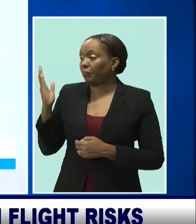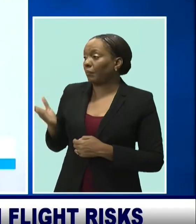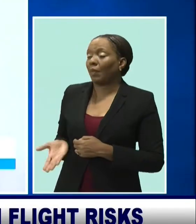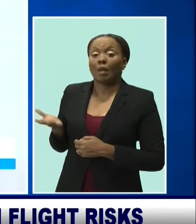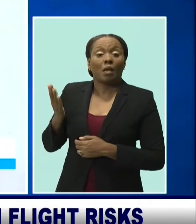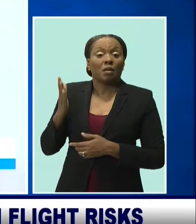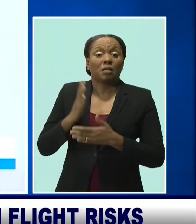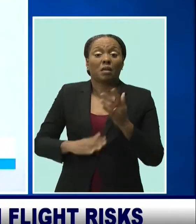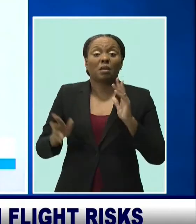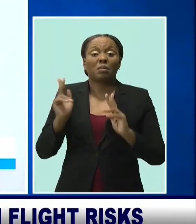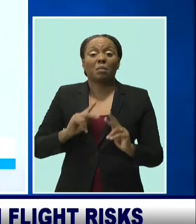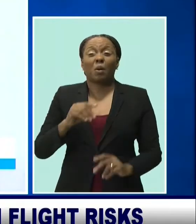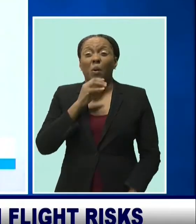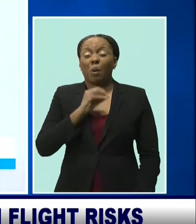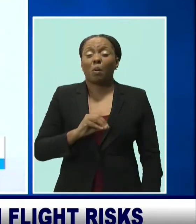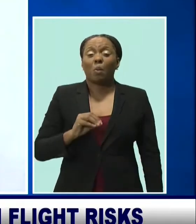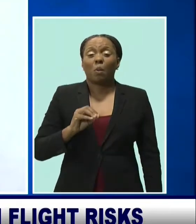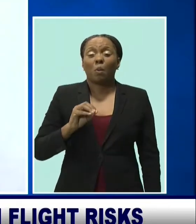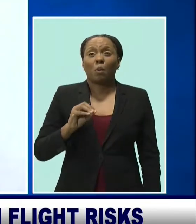who are between